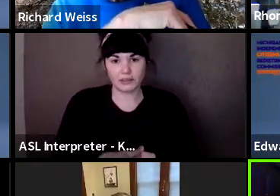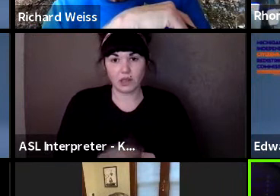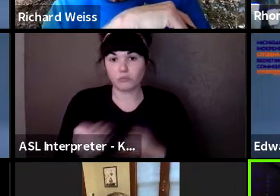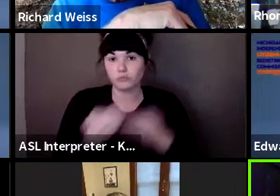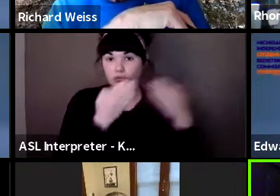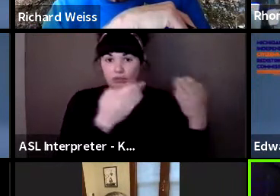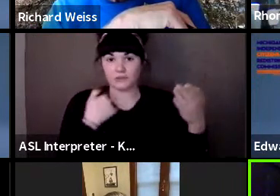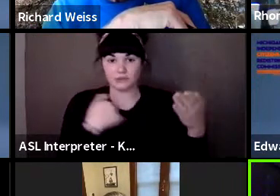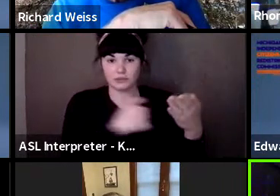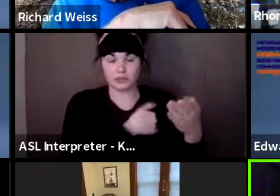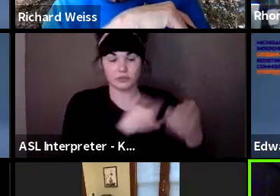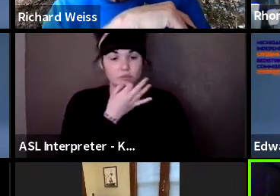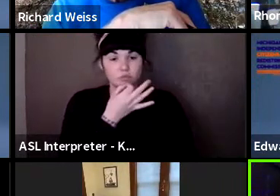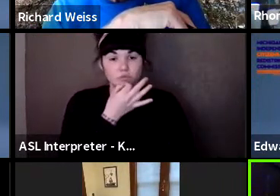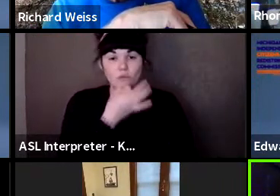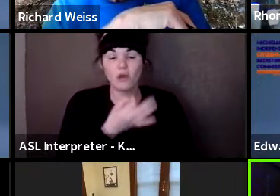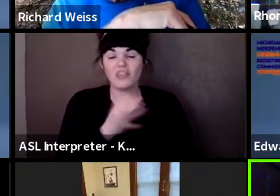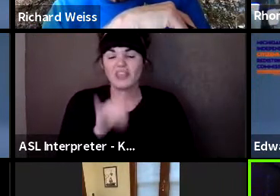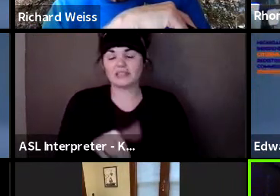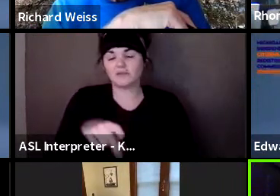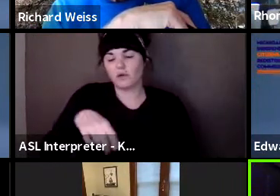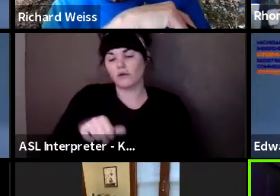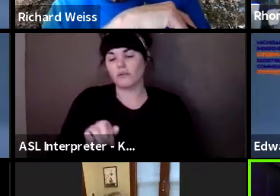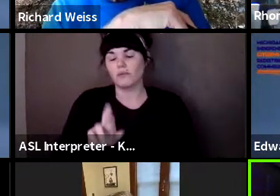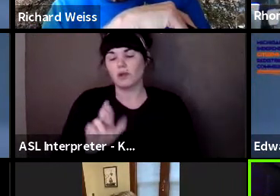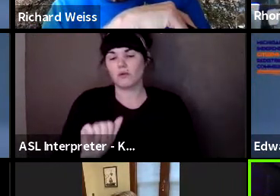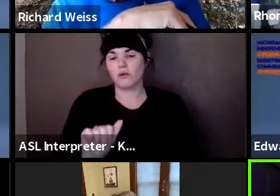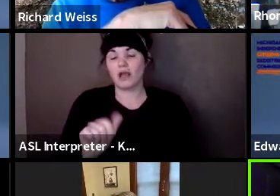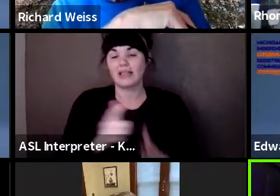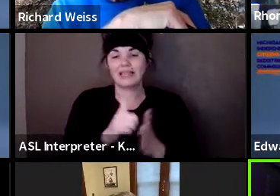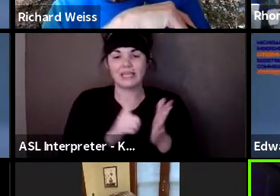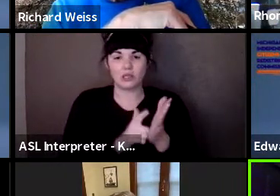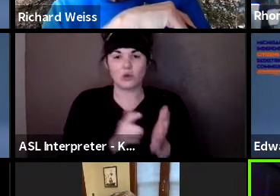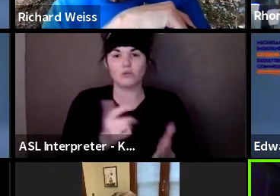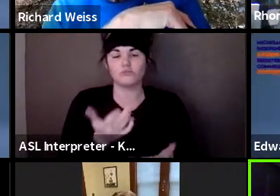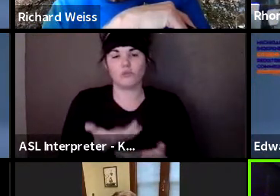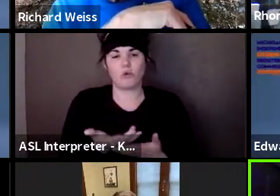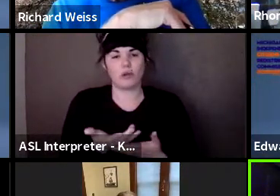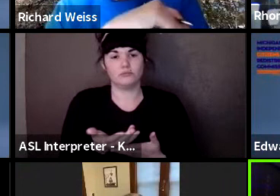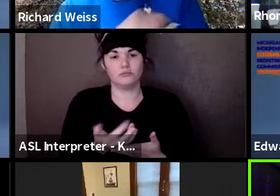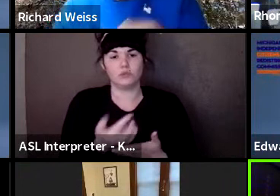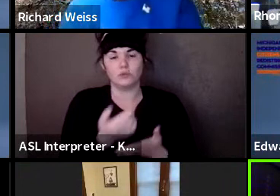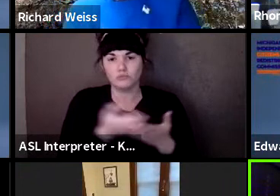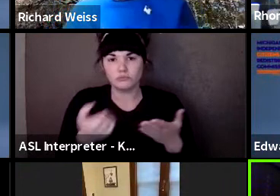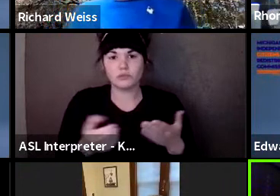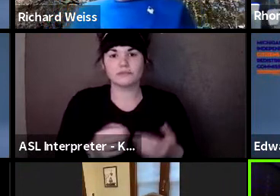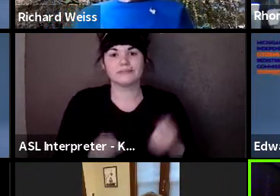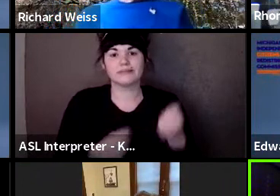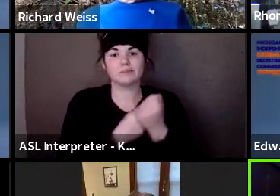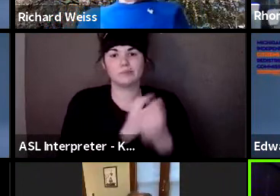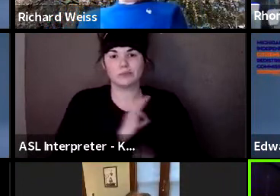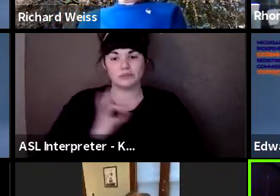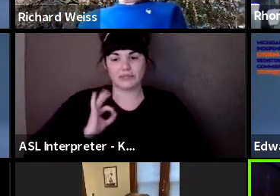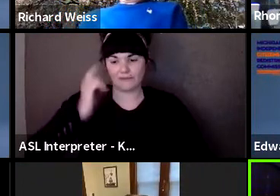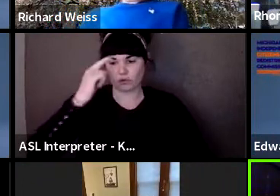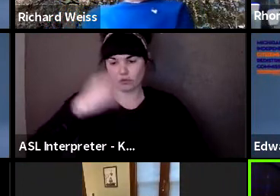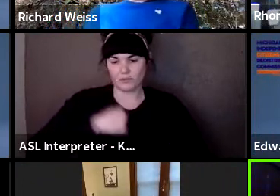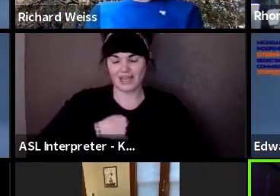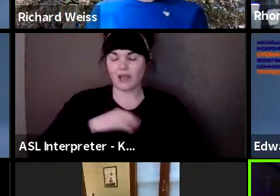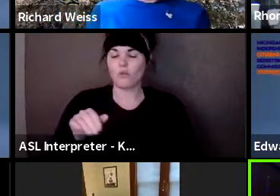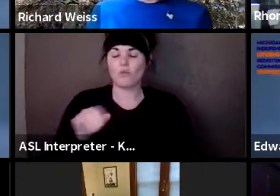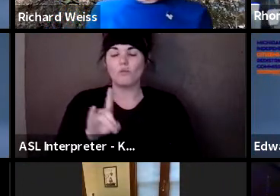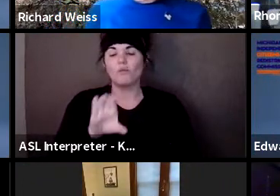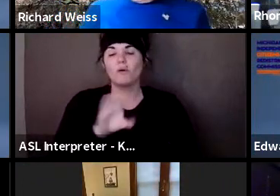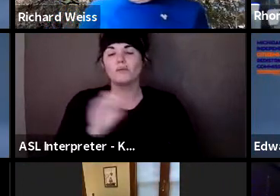for paralegal or research staffing support. For me, this would be entirely separate from the